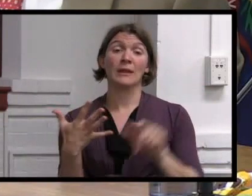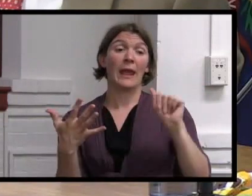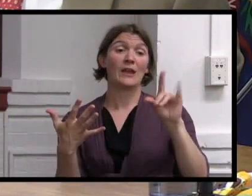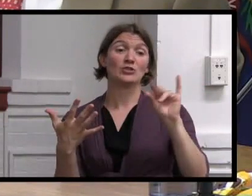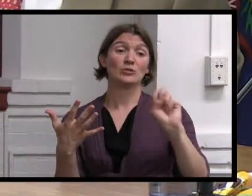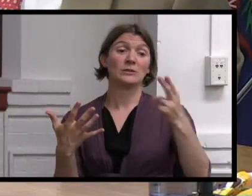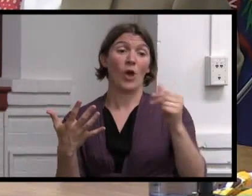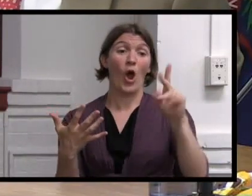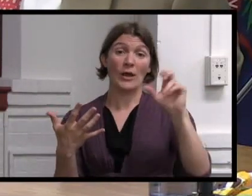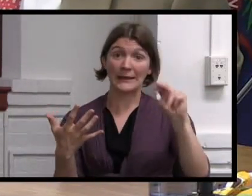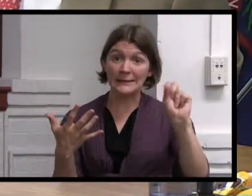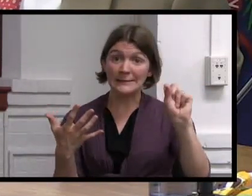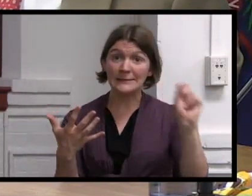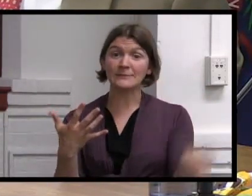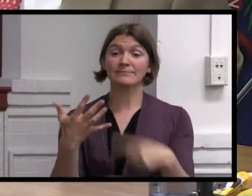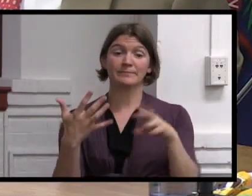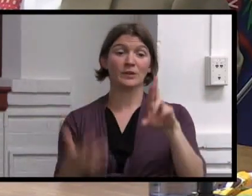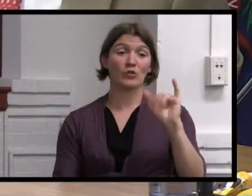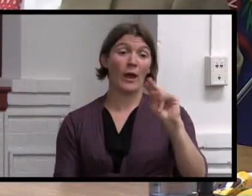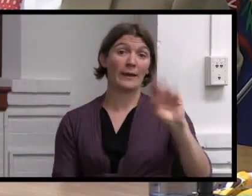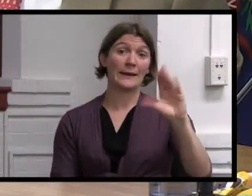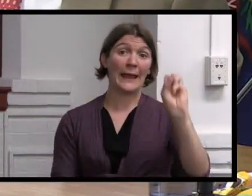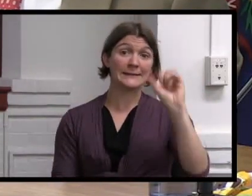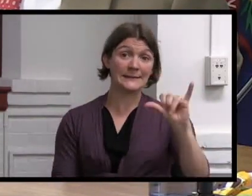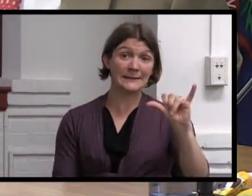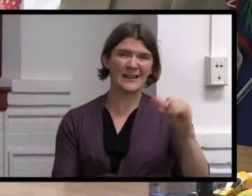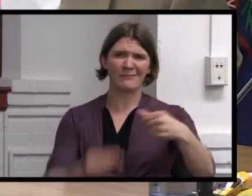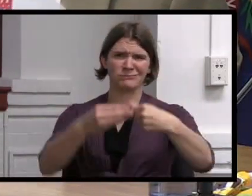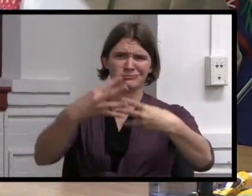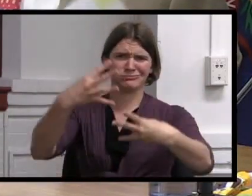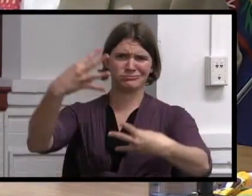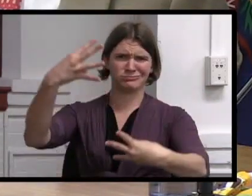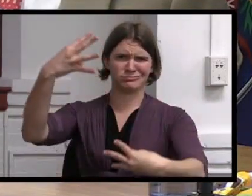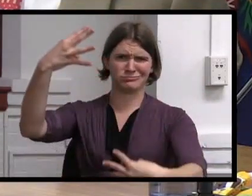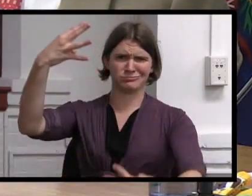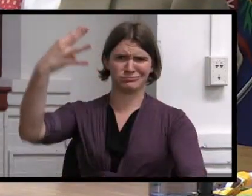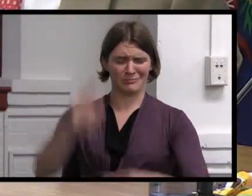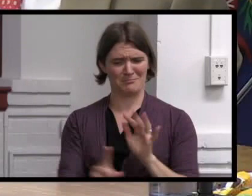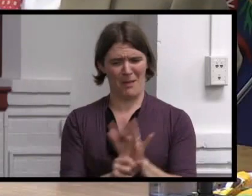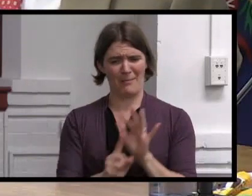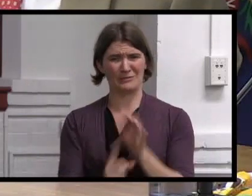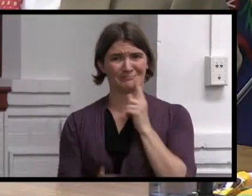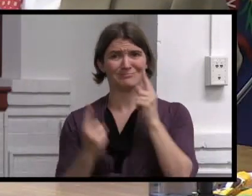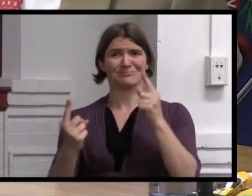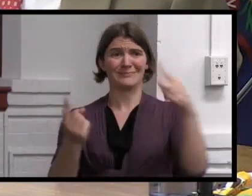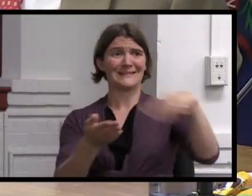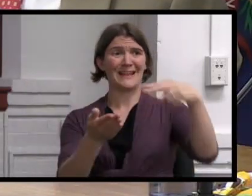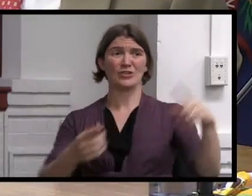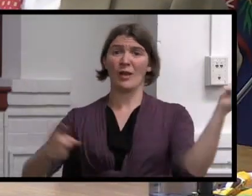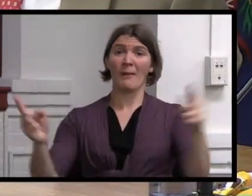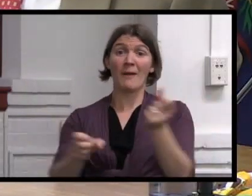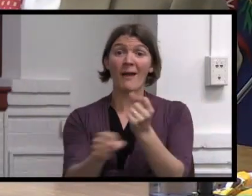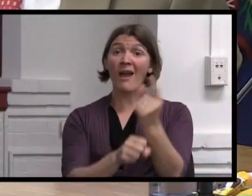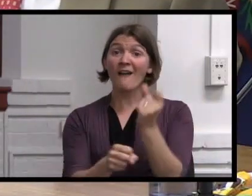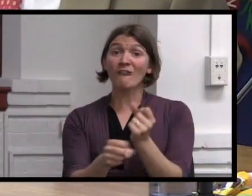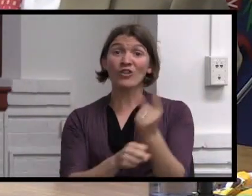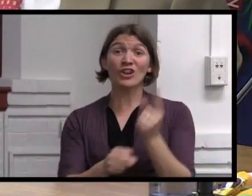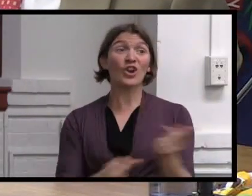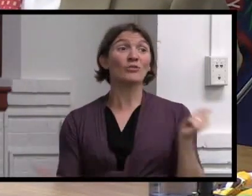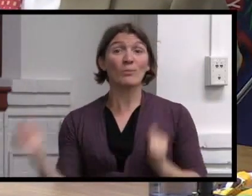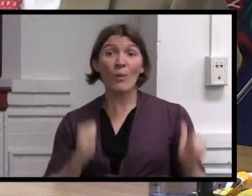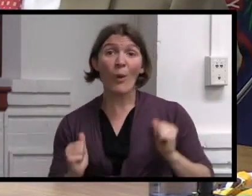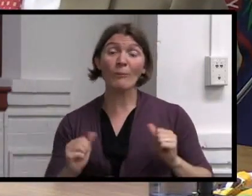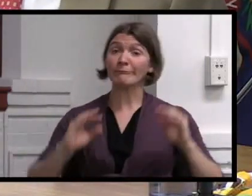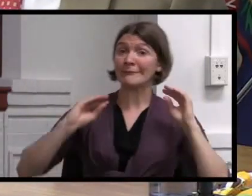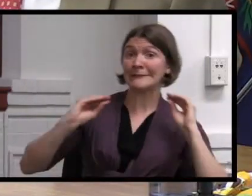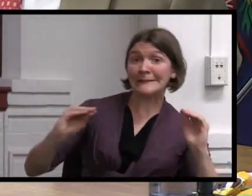Adrian Hawkins, Ryan Casey, and more attend the festival each year and perform and